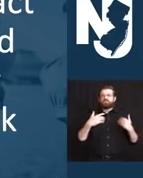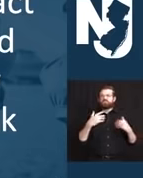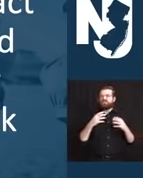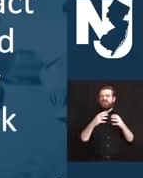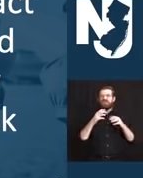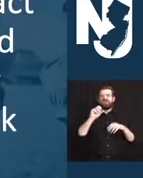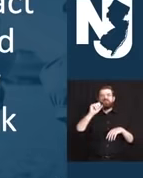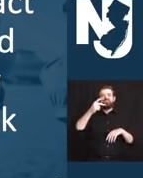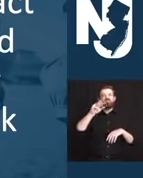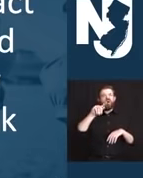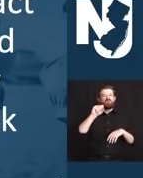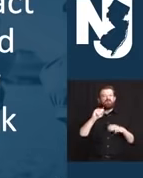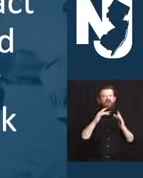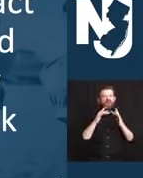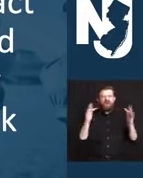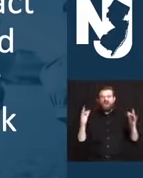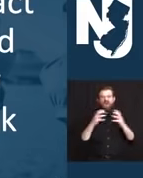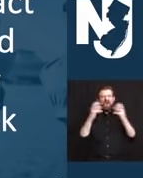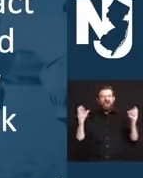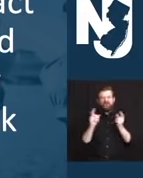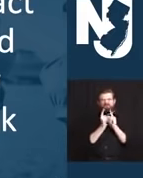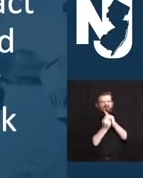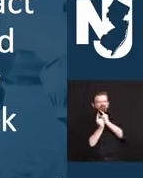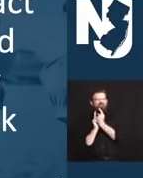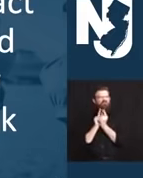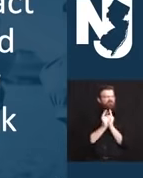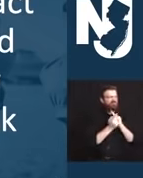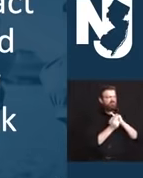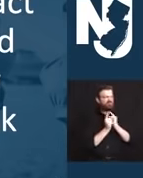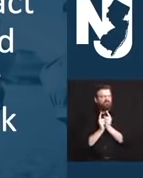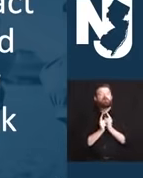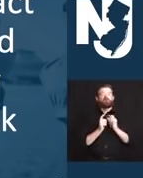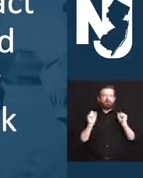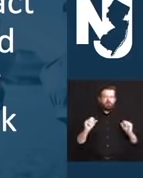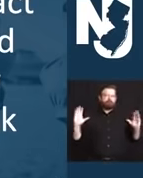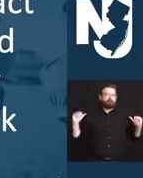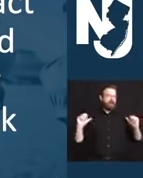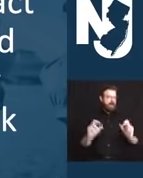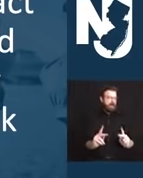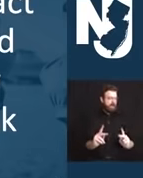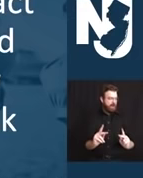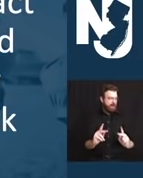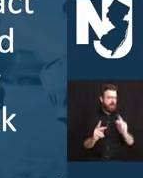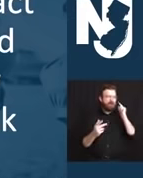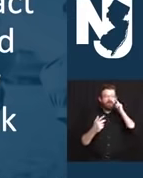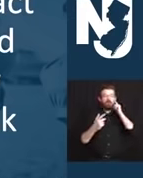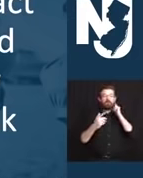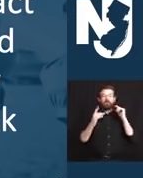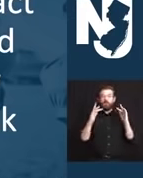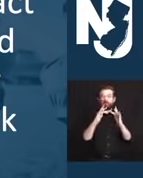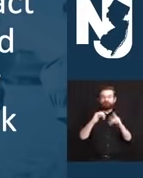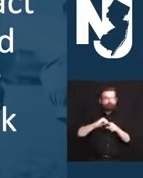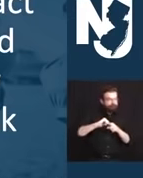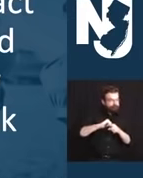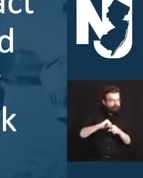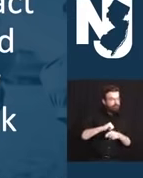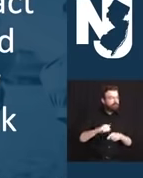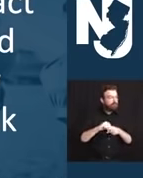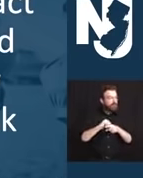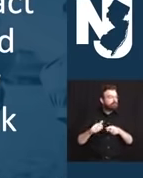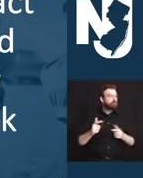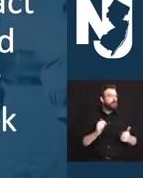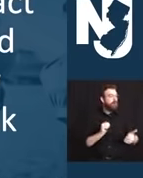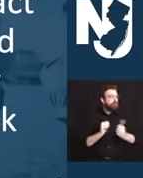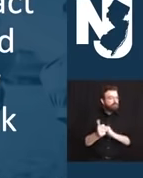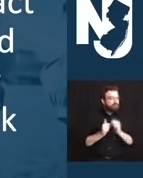at outdoor venues only and encompass sports including football and rugby, boxing, martial